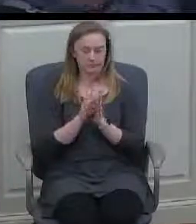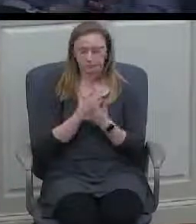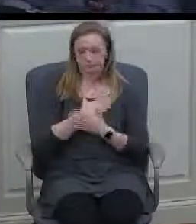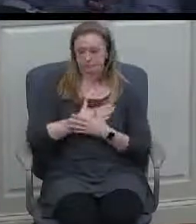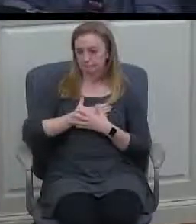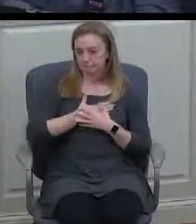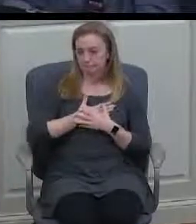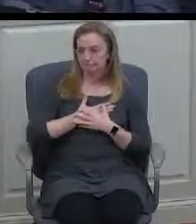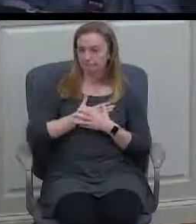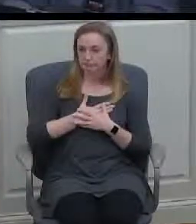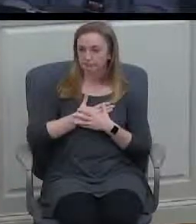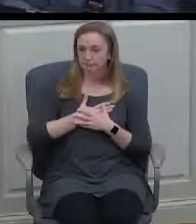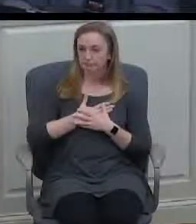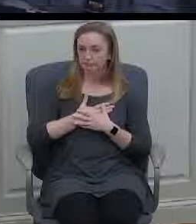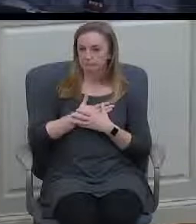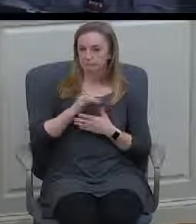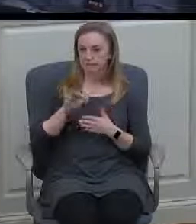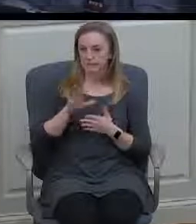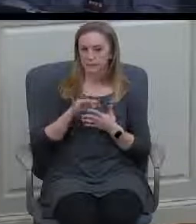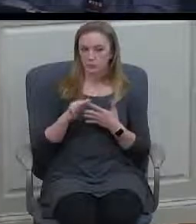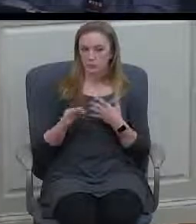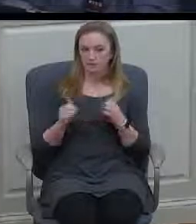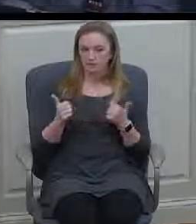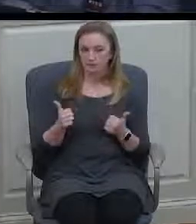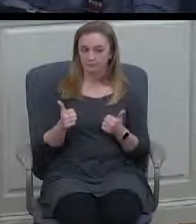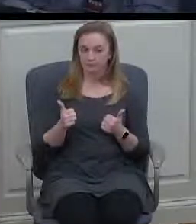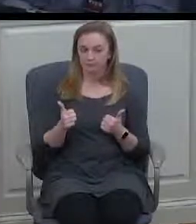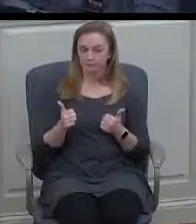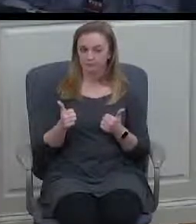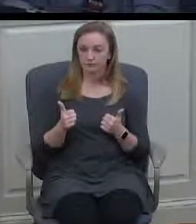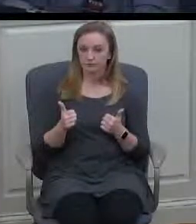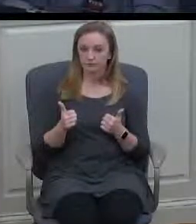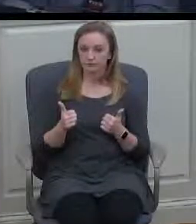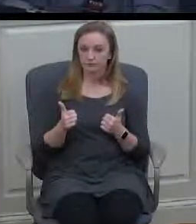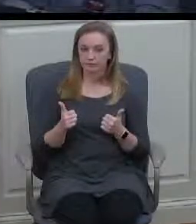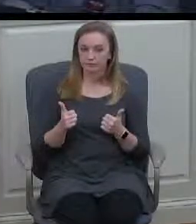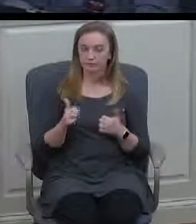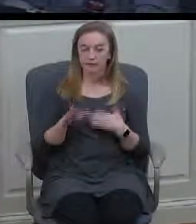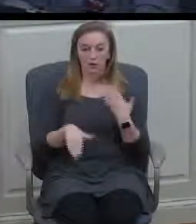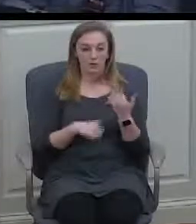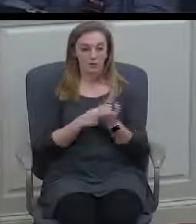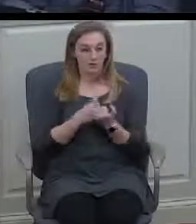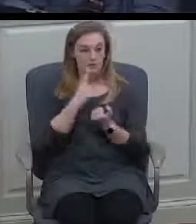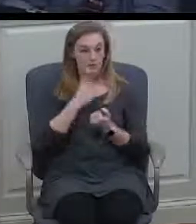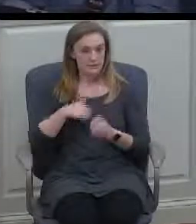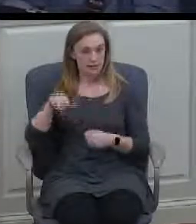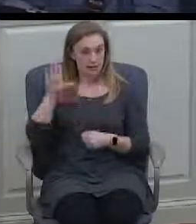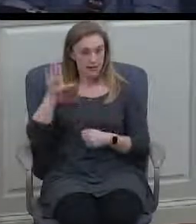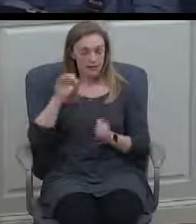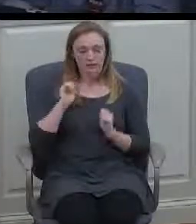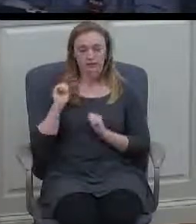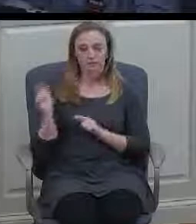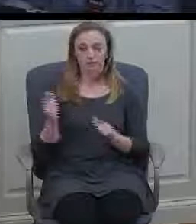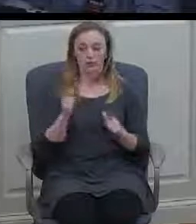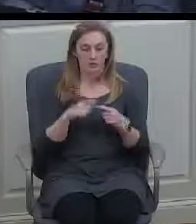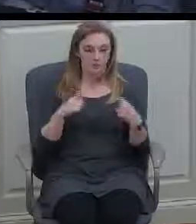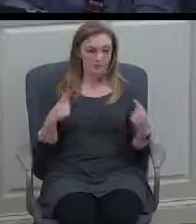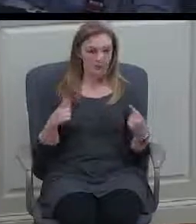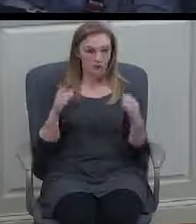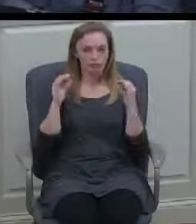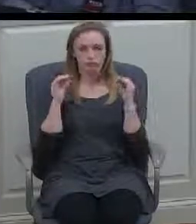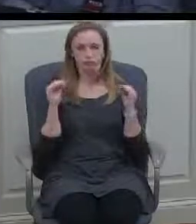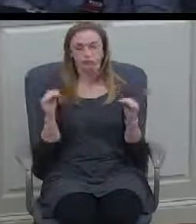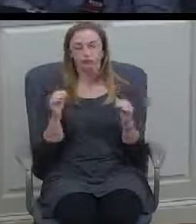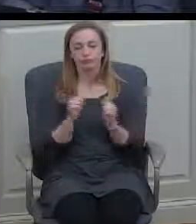appreciate the choice. Sure. All in favor, say aye. Aye. Opposed, like